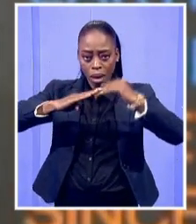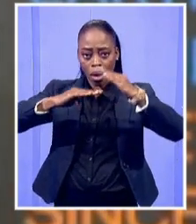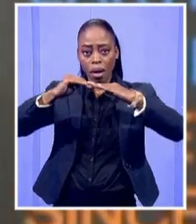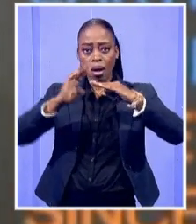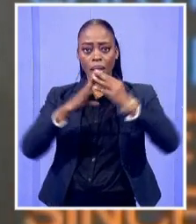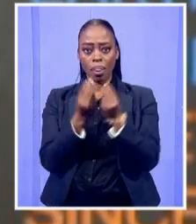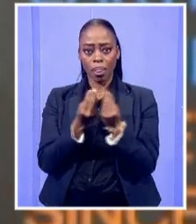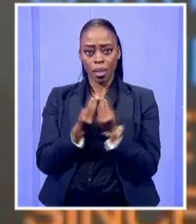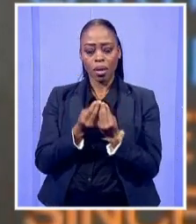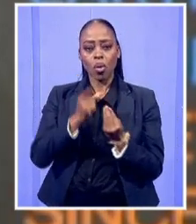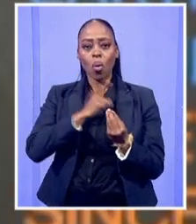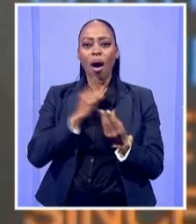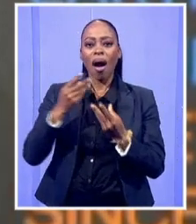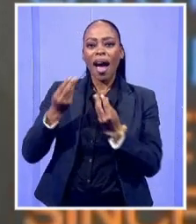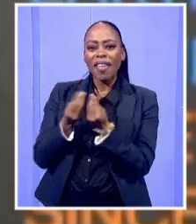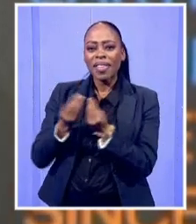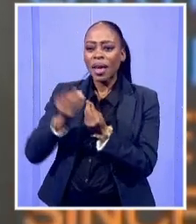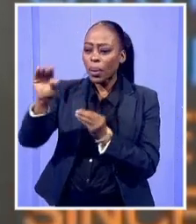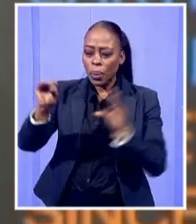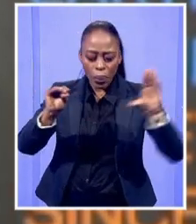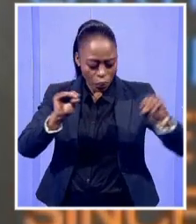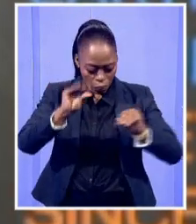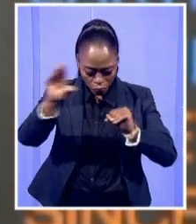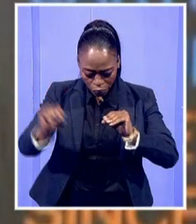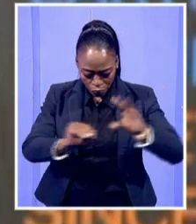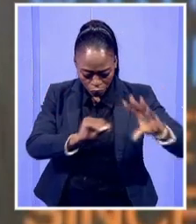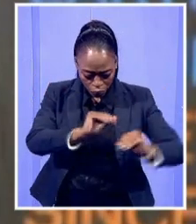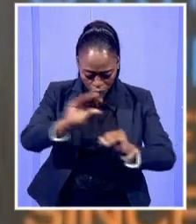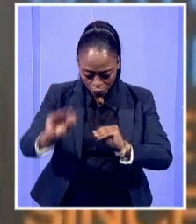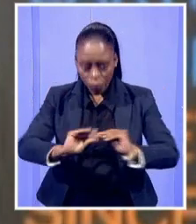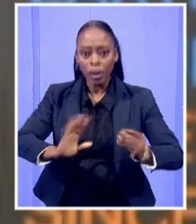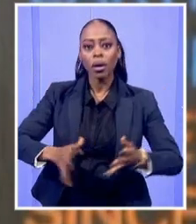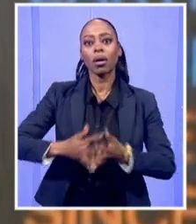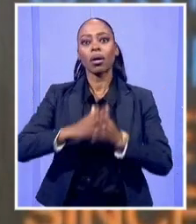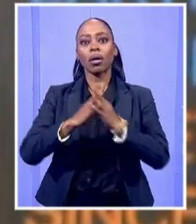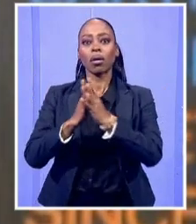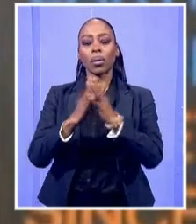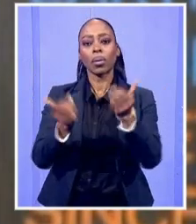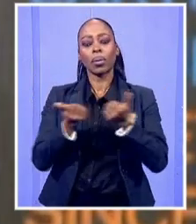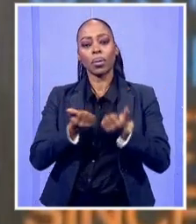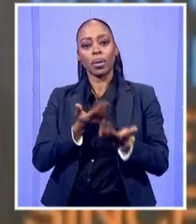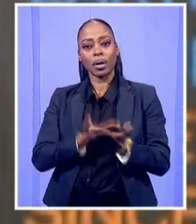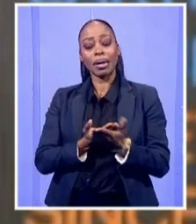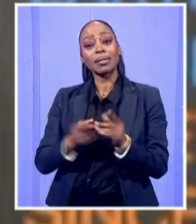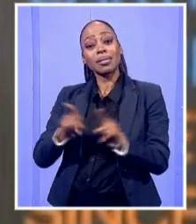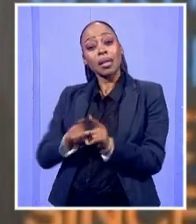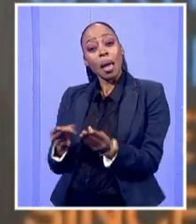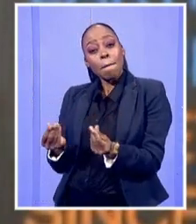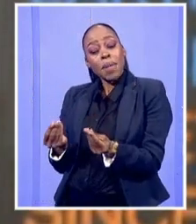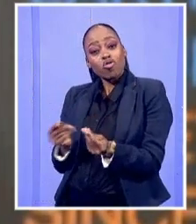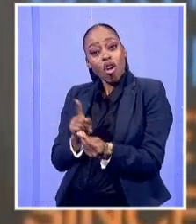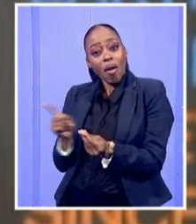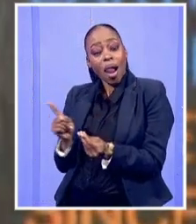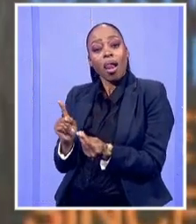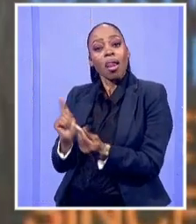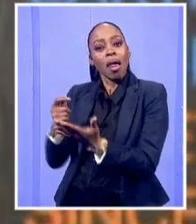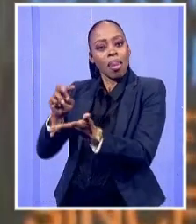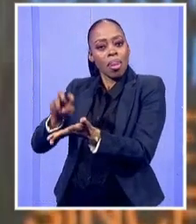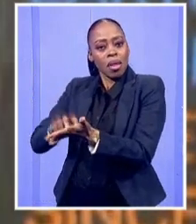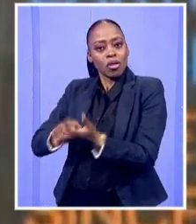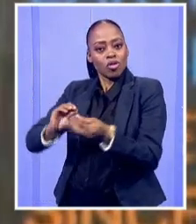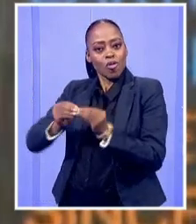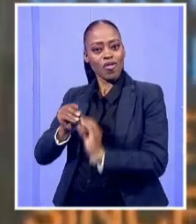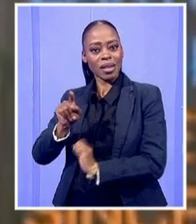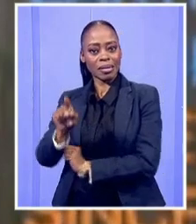sub-assembly and parts suppliers, and specialist component suppliers, as well as raw material suppliers. And walking through